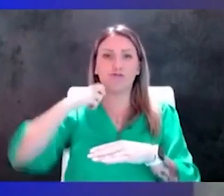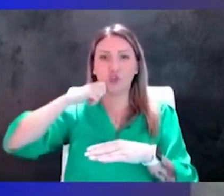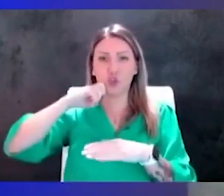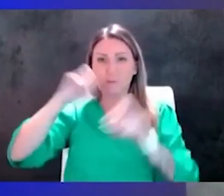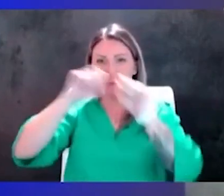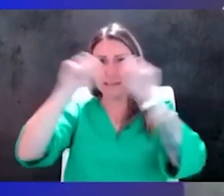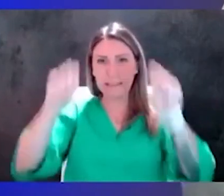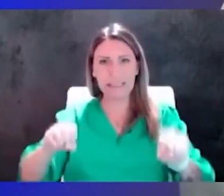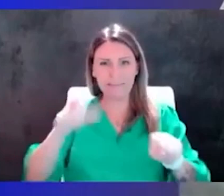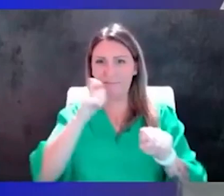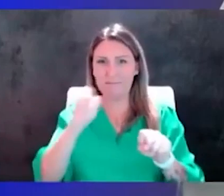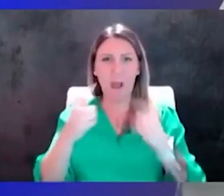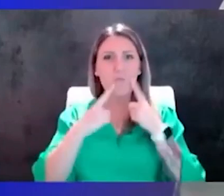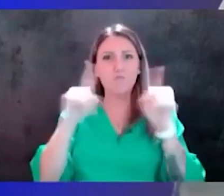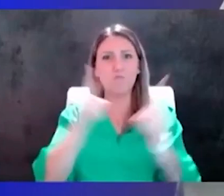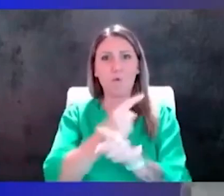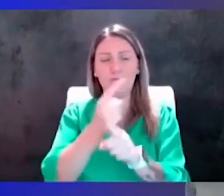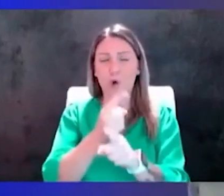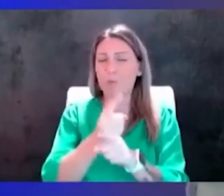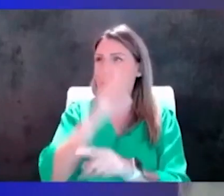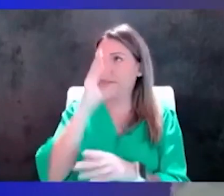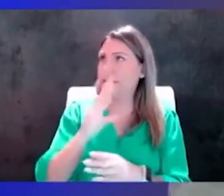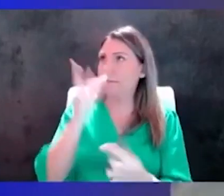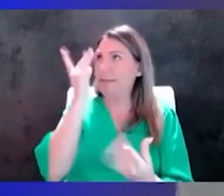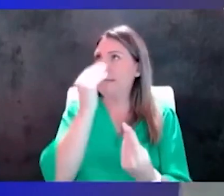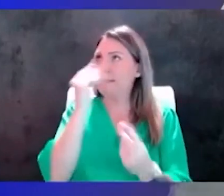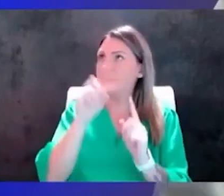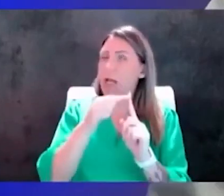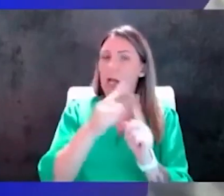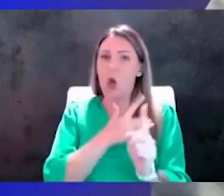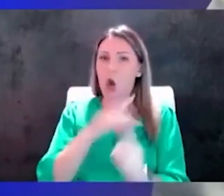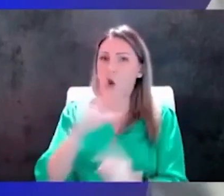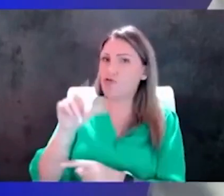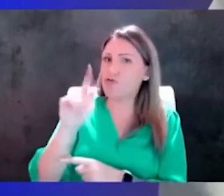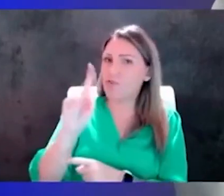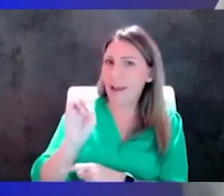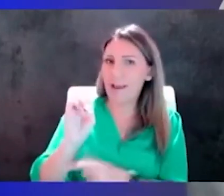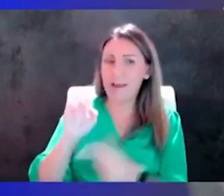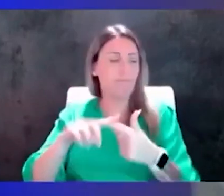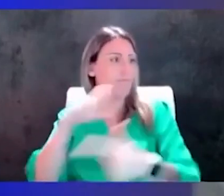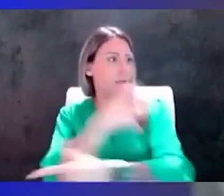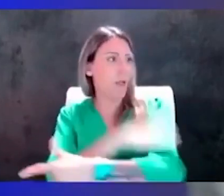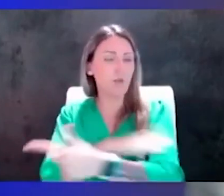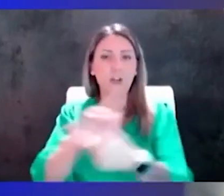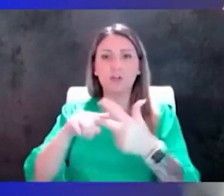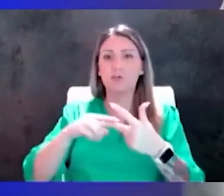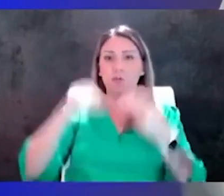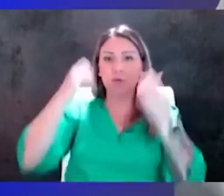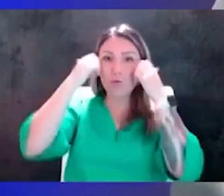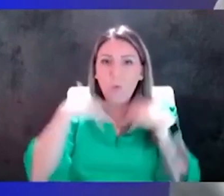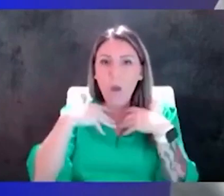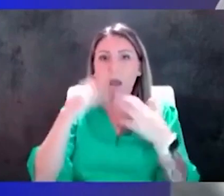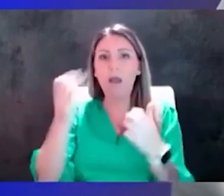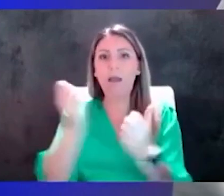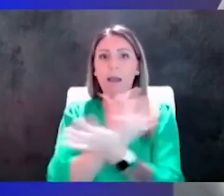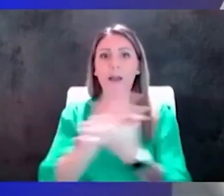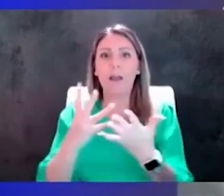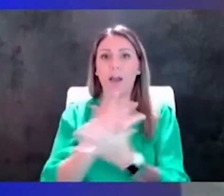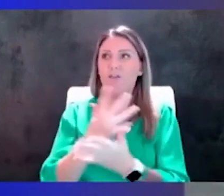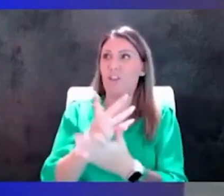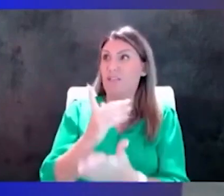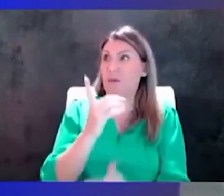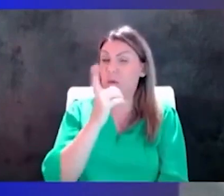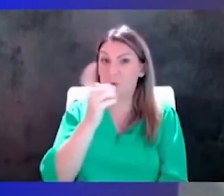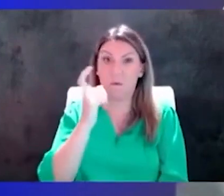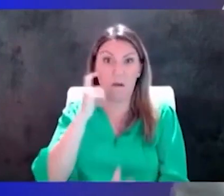about. It regulates things like our heart rate, our blood pressure, whether we sweat or not, all these things that we just kind of take for granted. And so for reasons that we